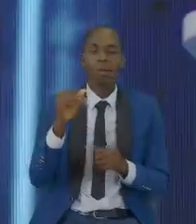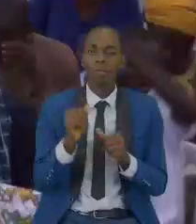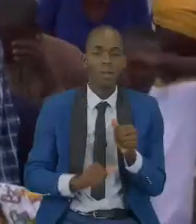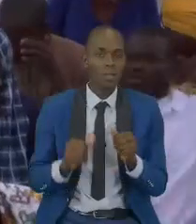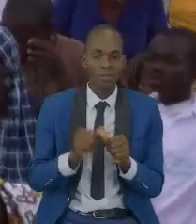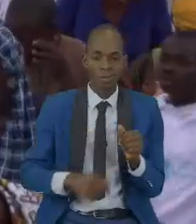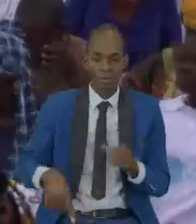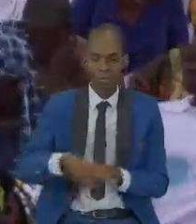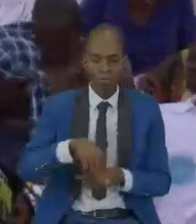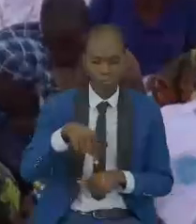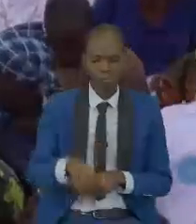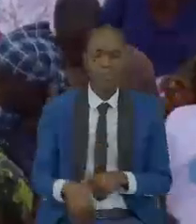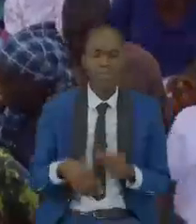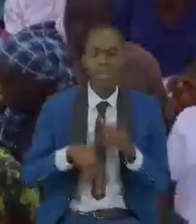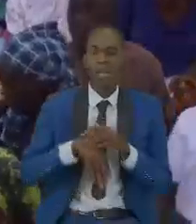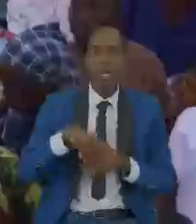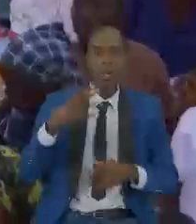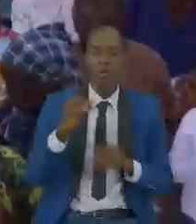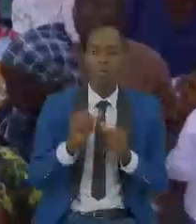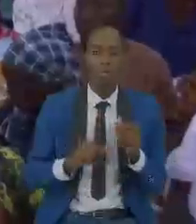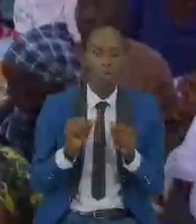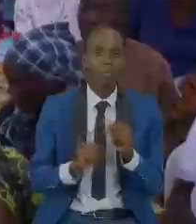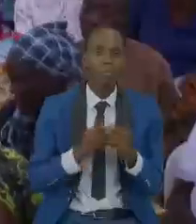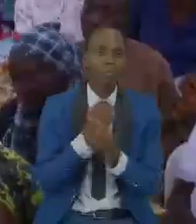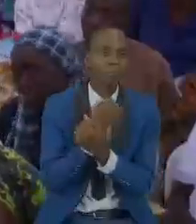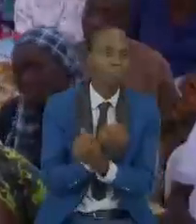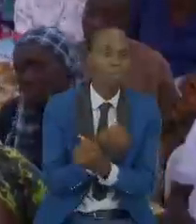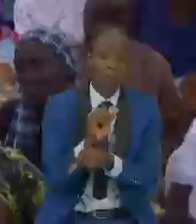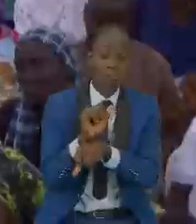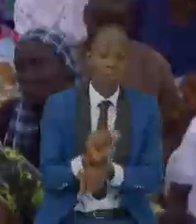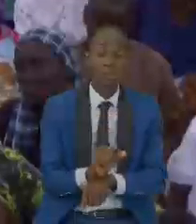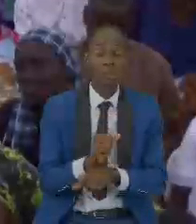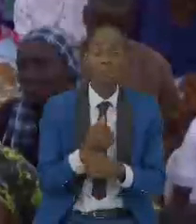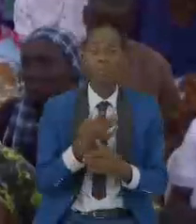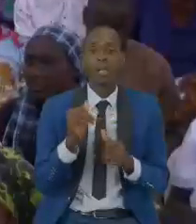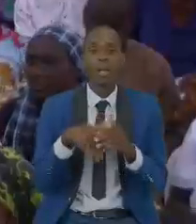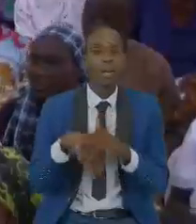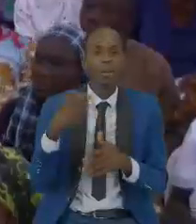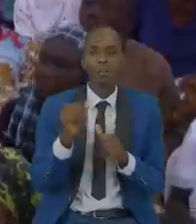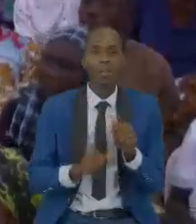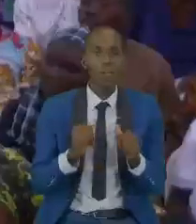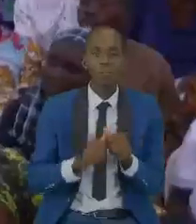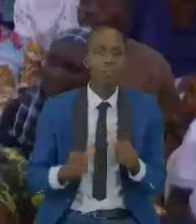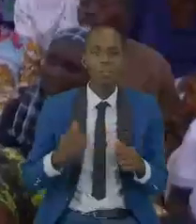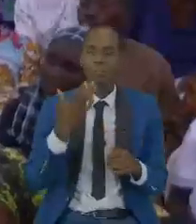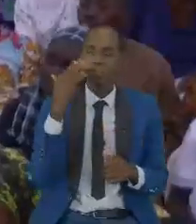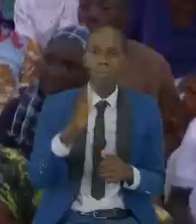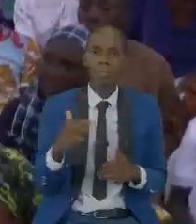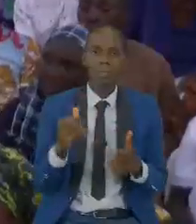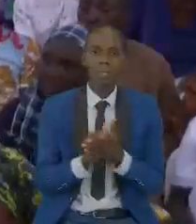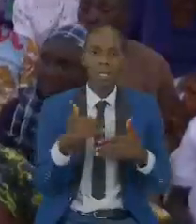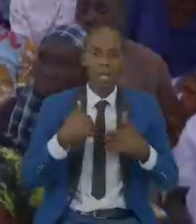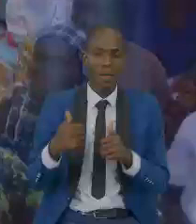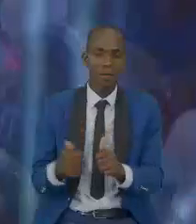dungeon. Out of every bondage, out of every calamity that has followed you